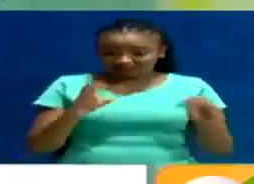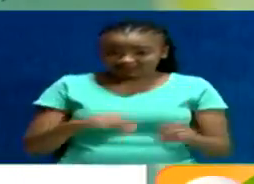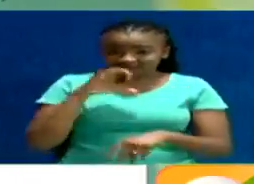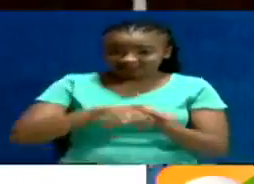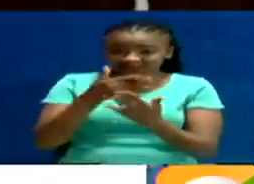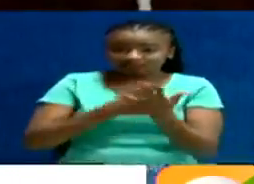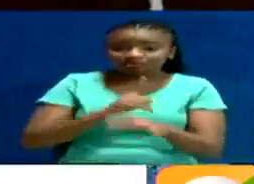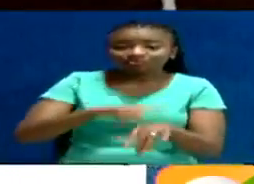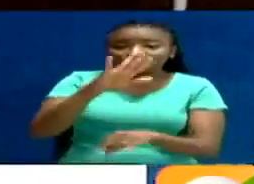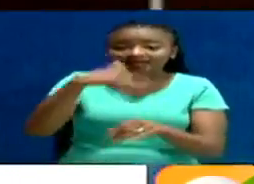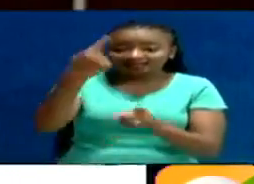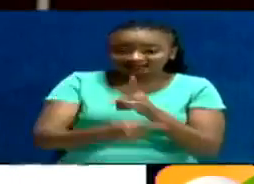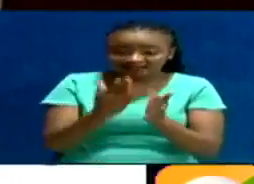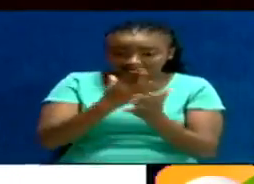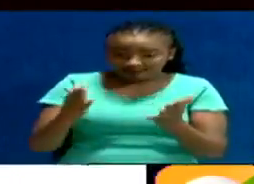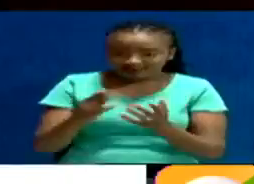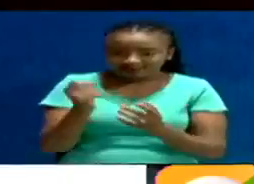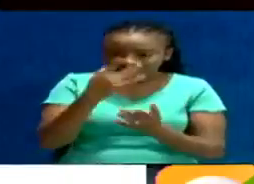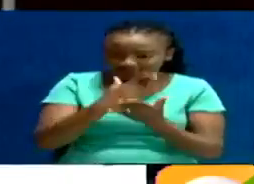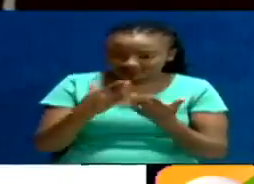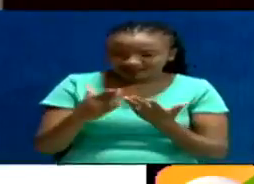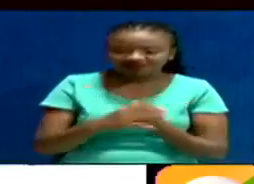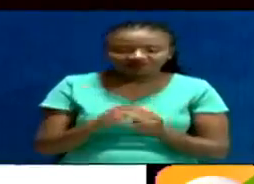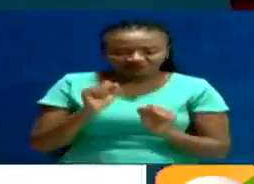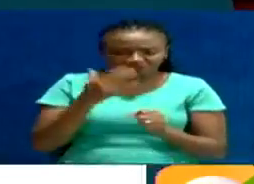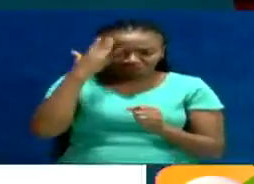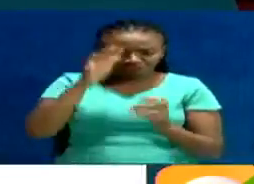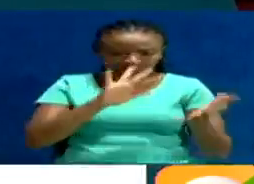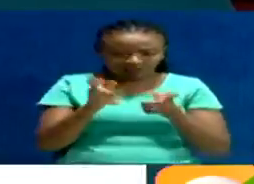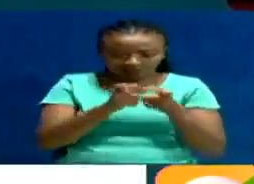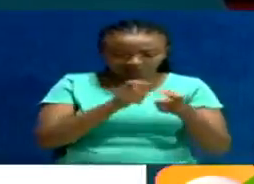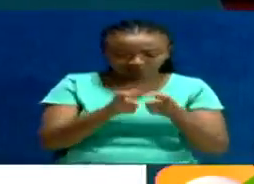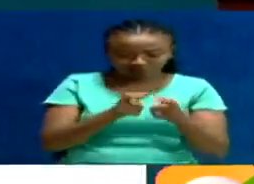regions direction on how to better manage COVID-19